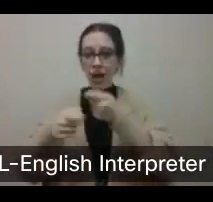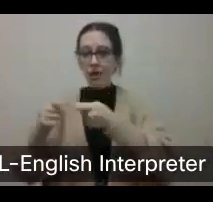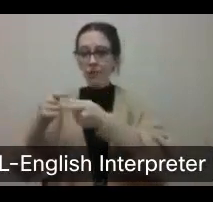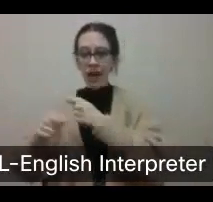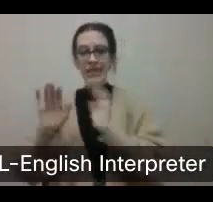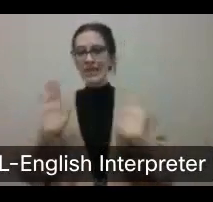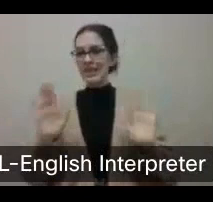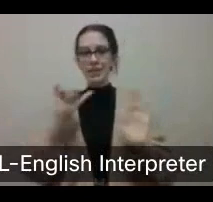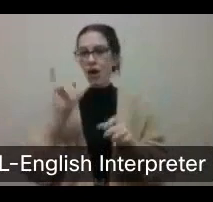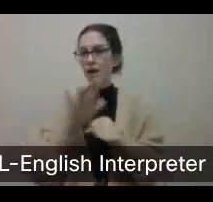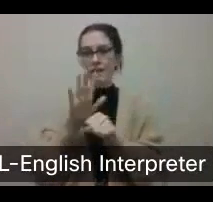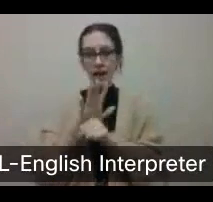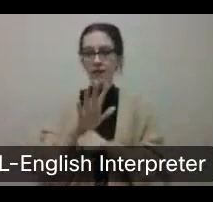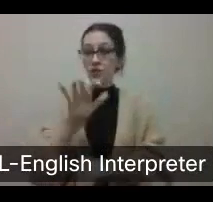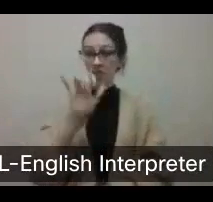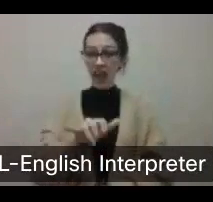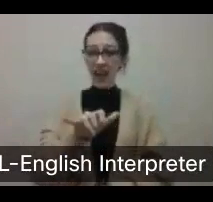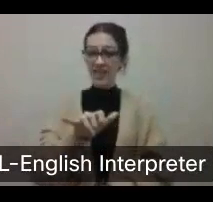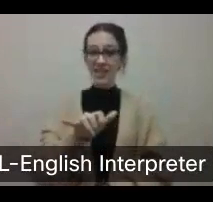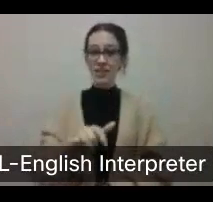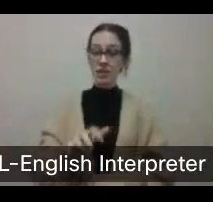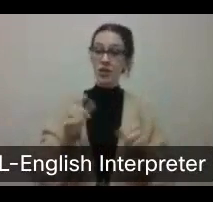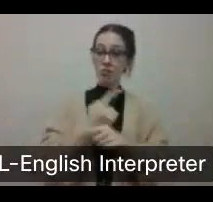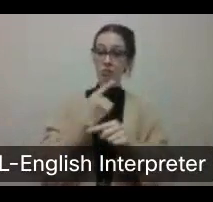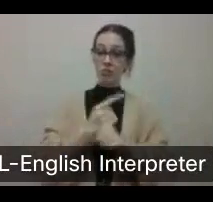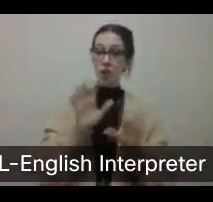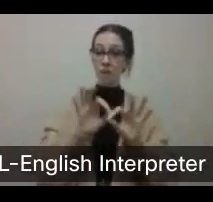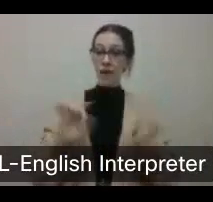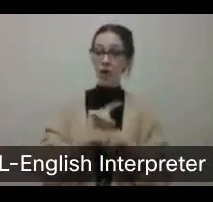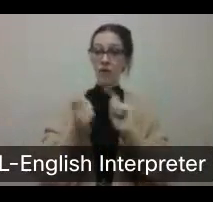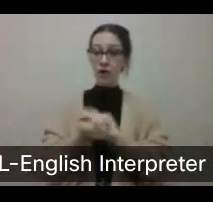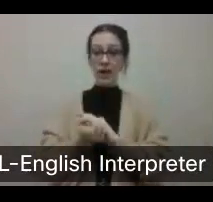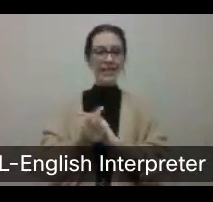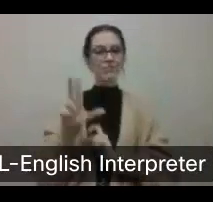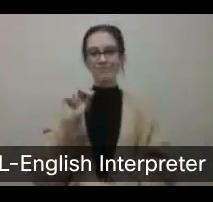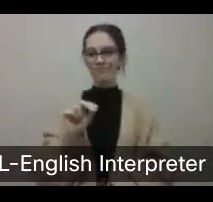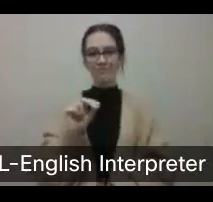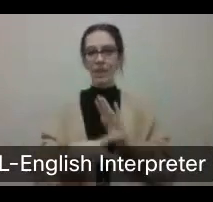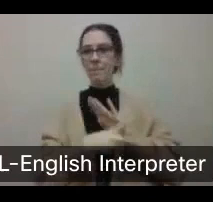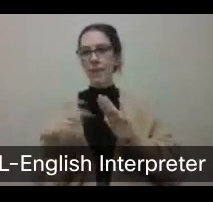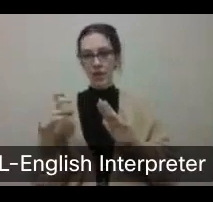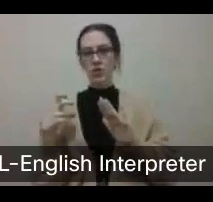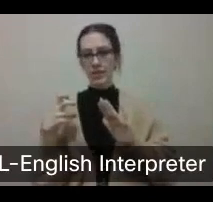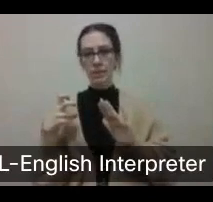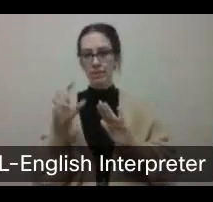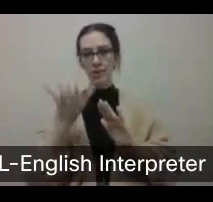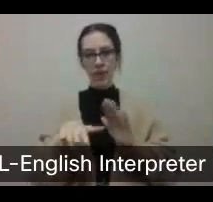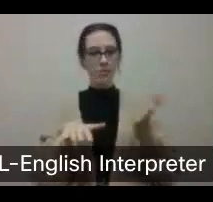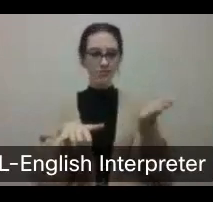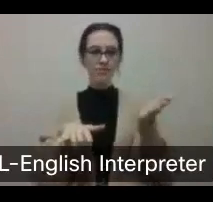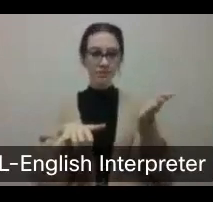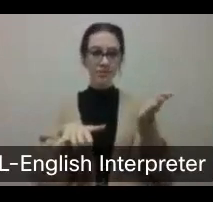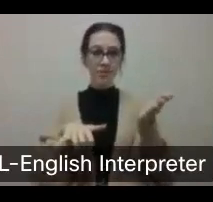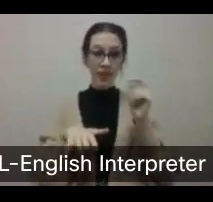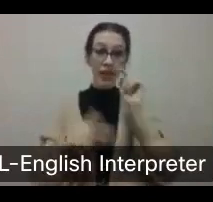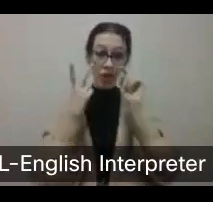is considered plagiarism. Even though the author of this paraphrase has included an in-text citation, Leicester